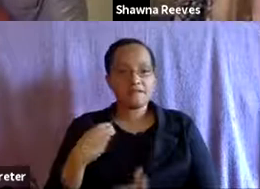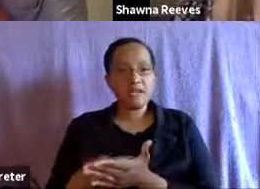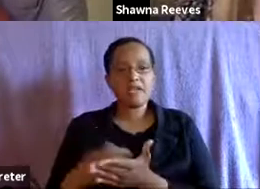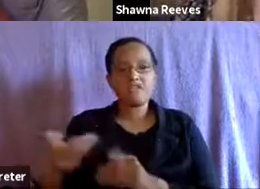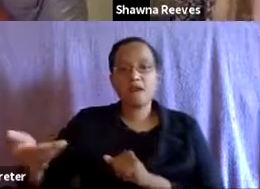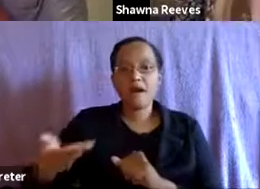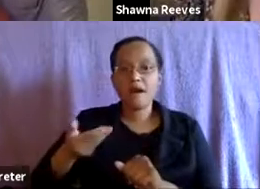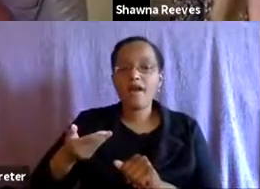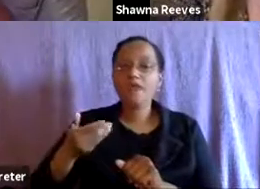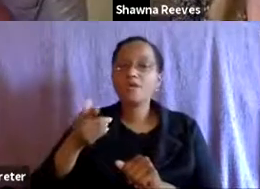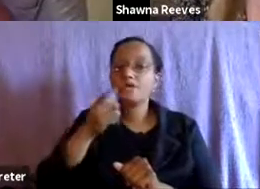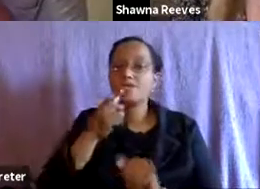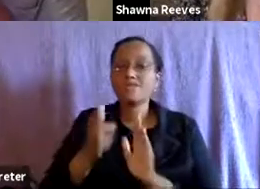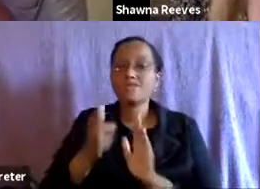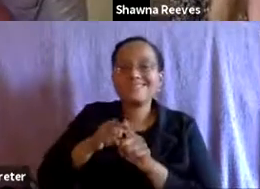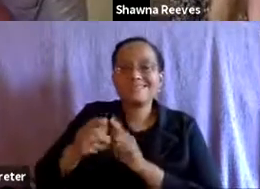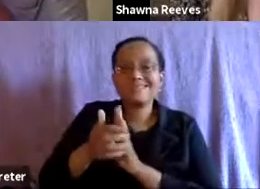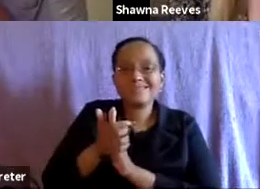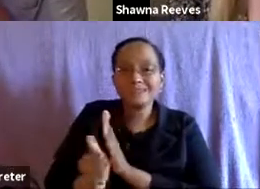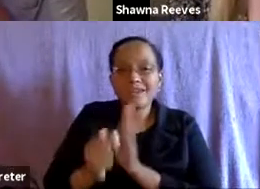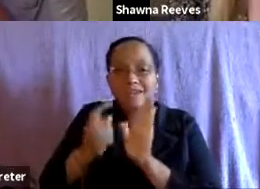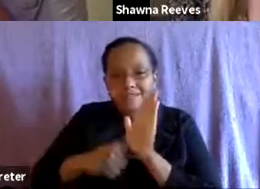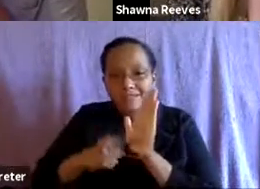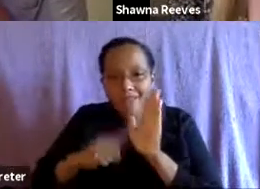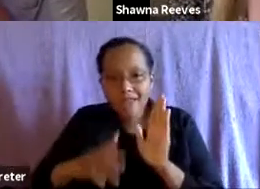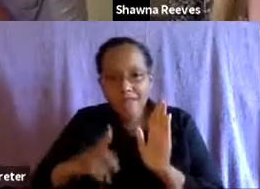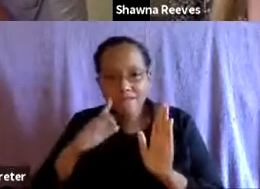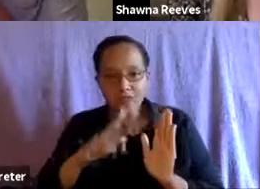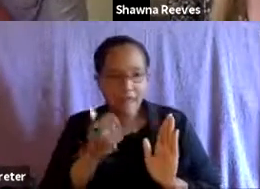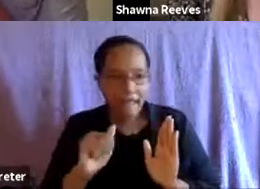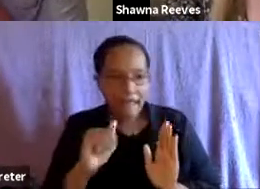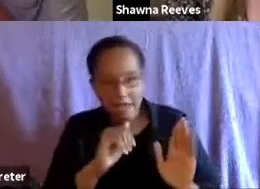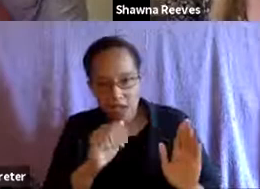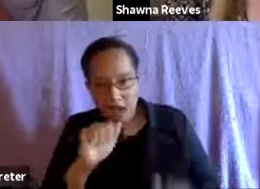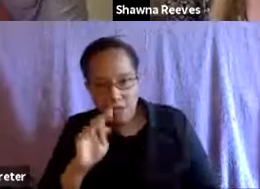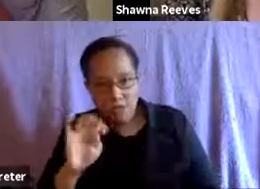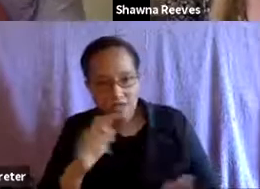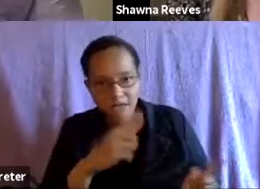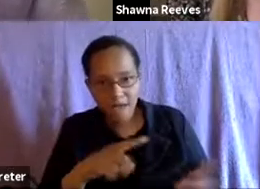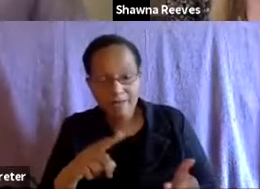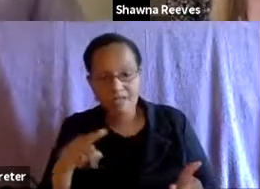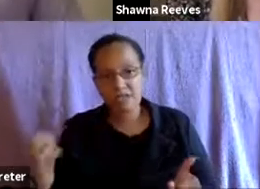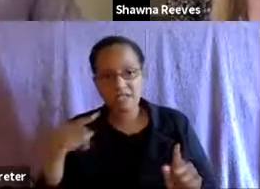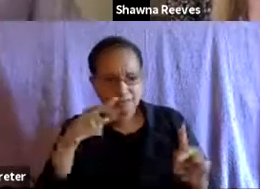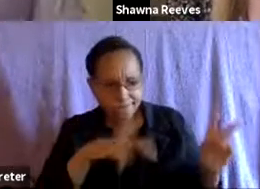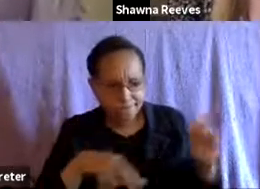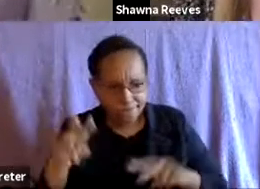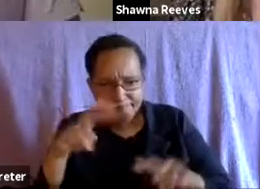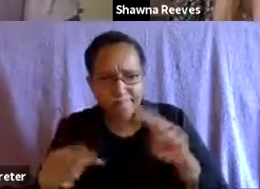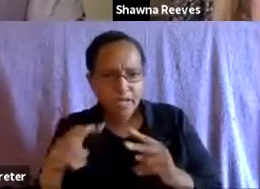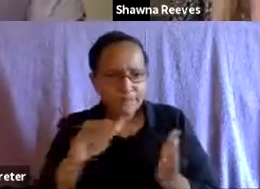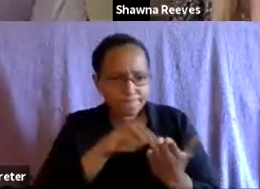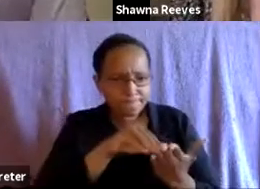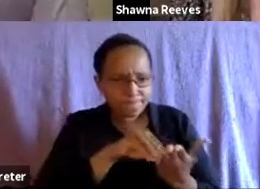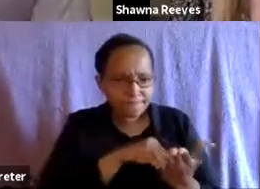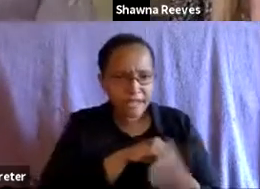So it's PHI, and we can access the box and review the SOC 341s. We actually had